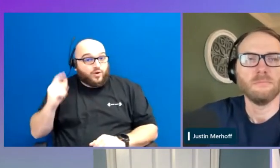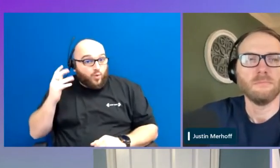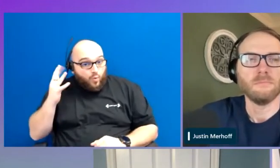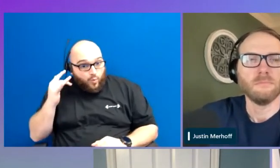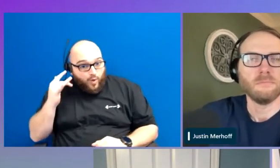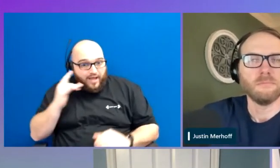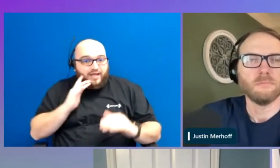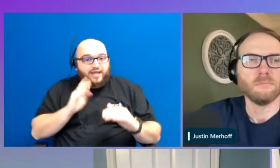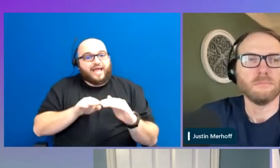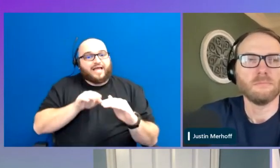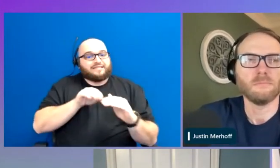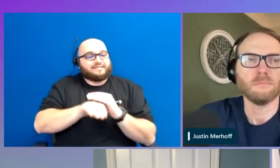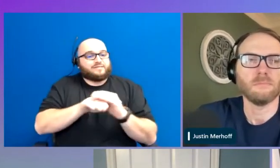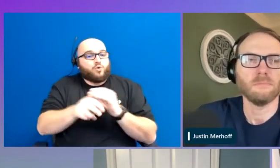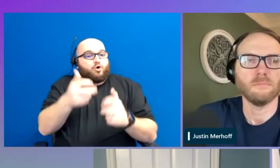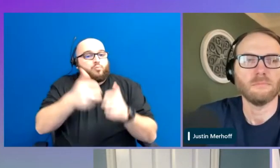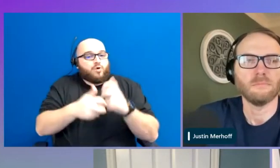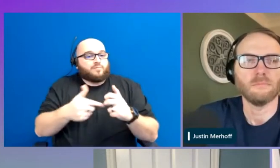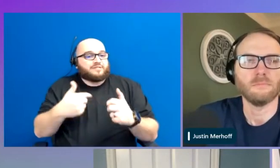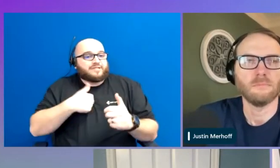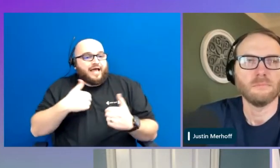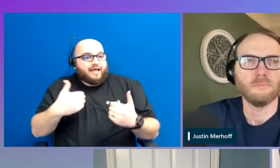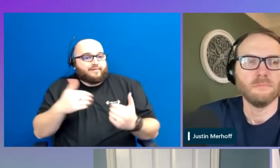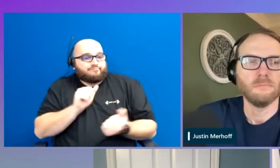the accessibility issues that I faced,